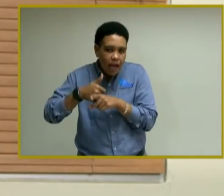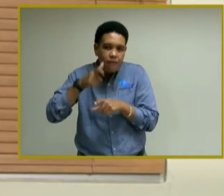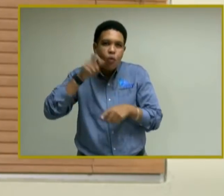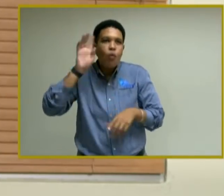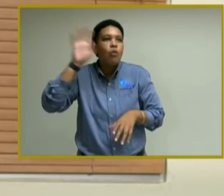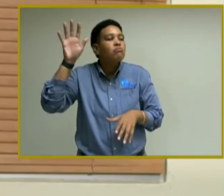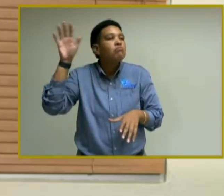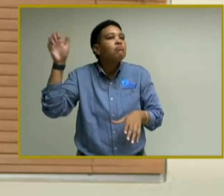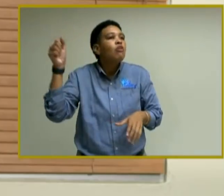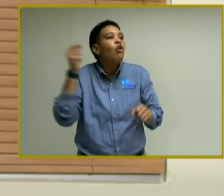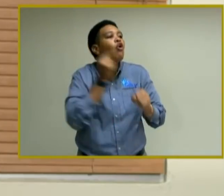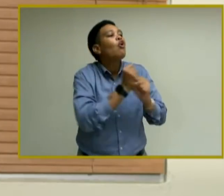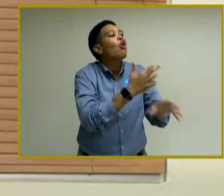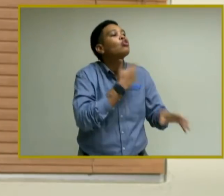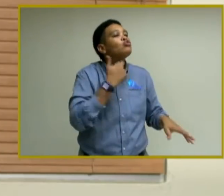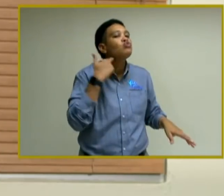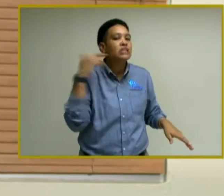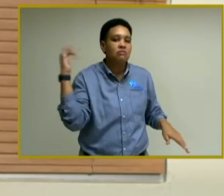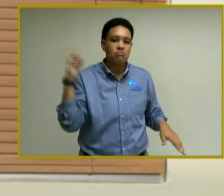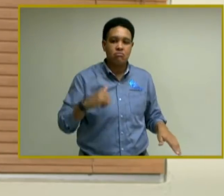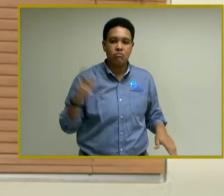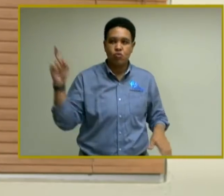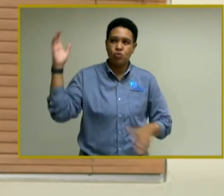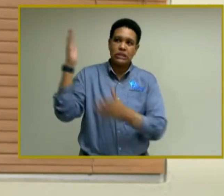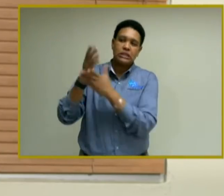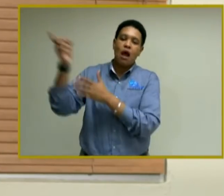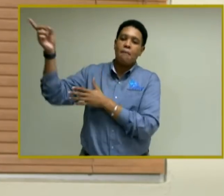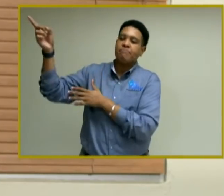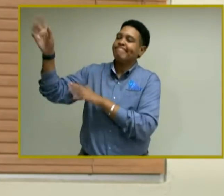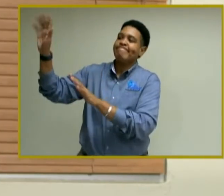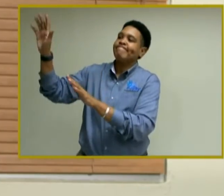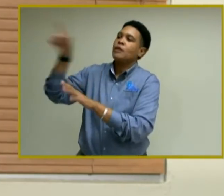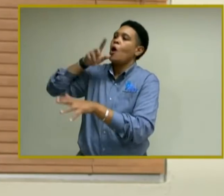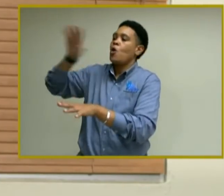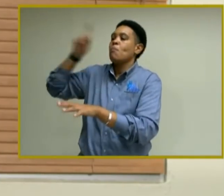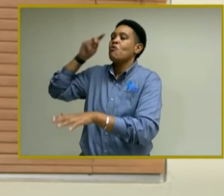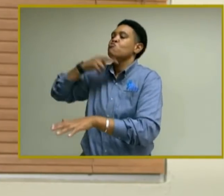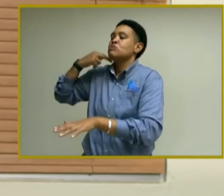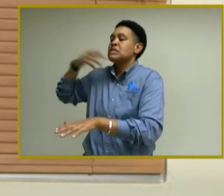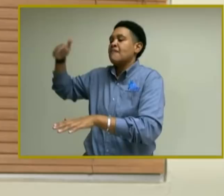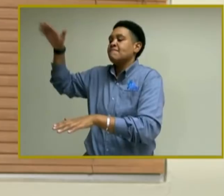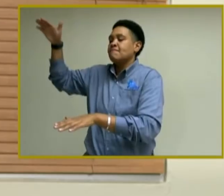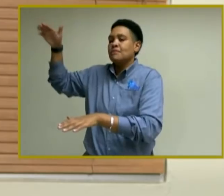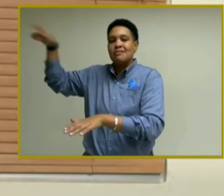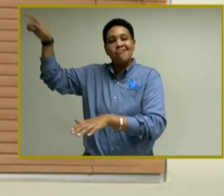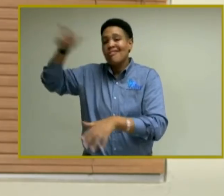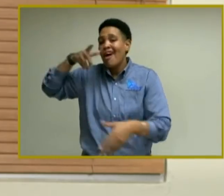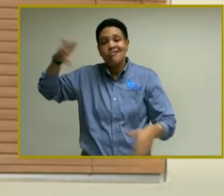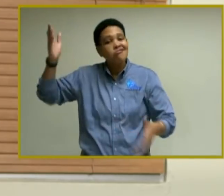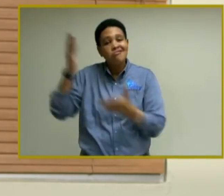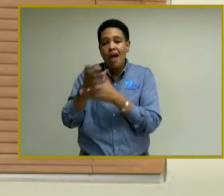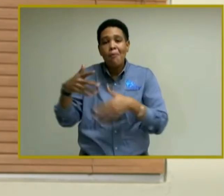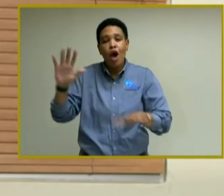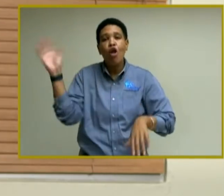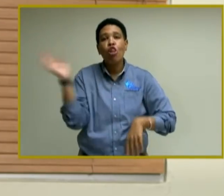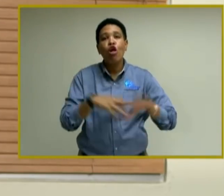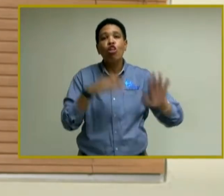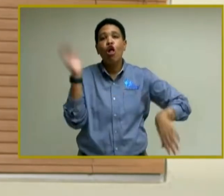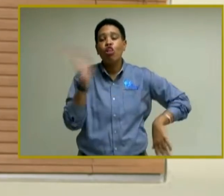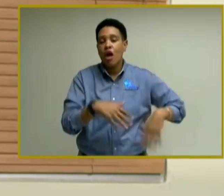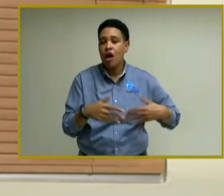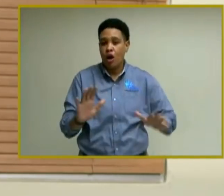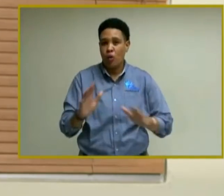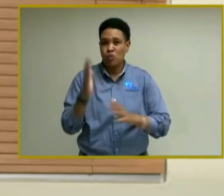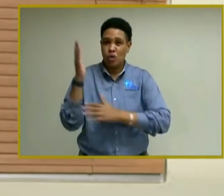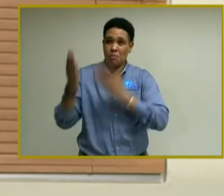have placed us at risk from traveling. So while it is that there may be countries across the world